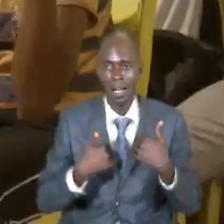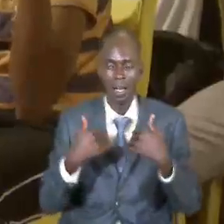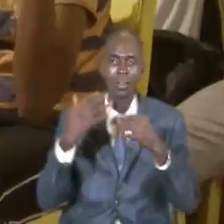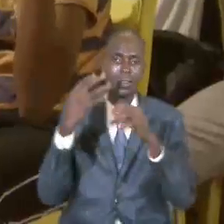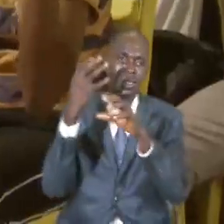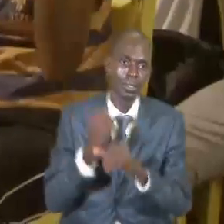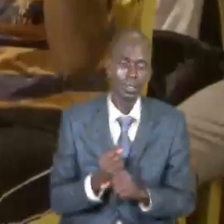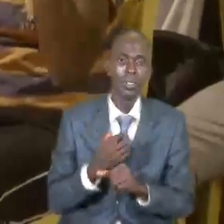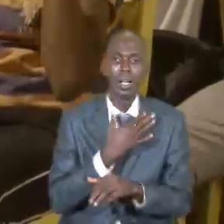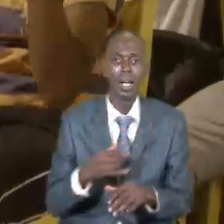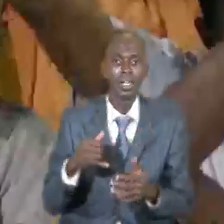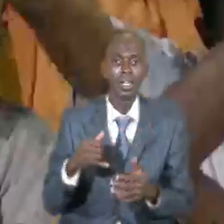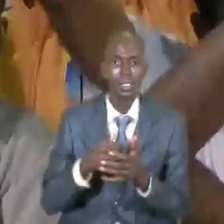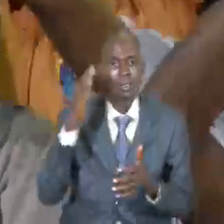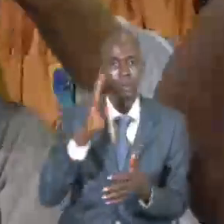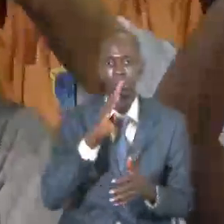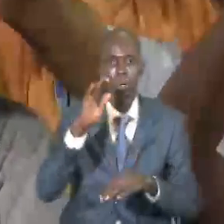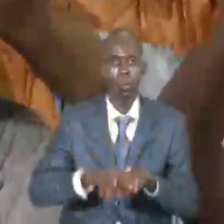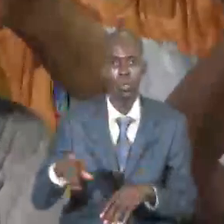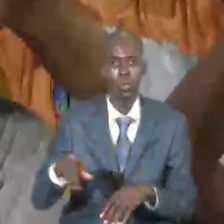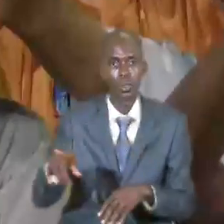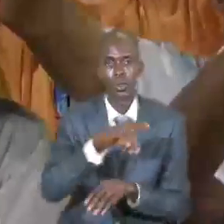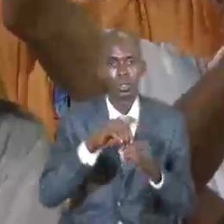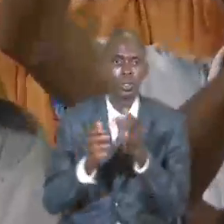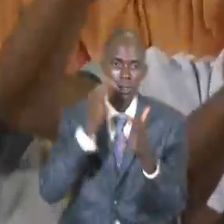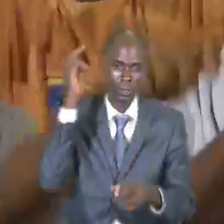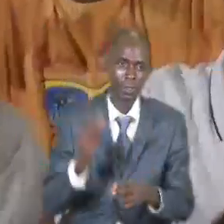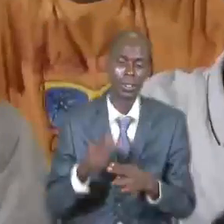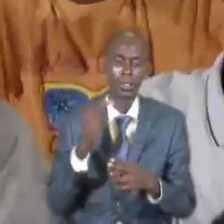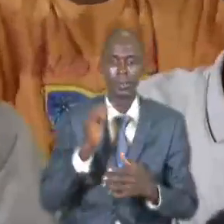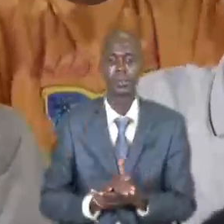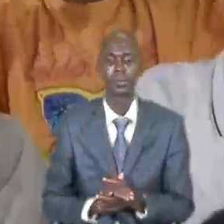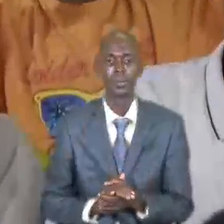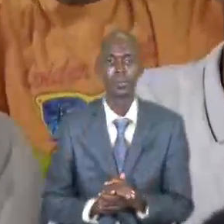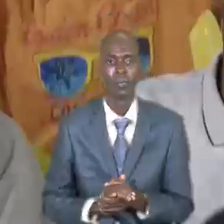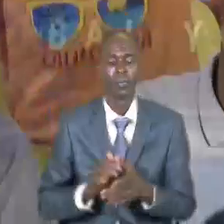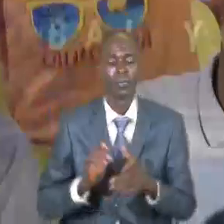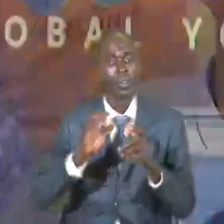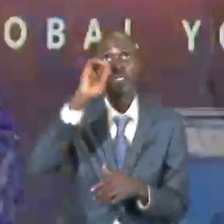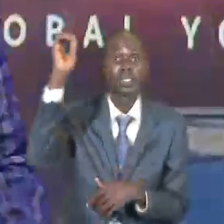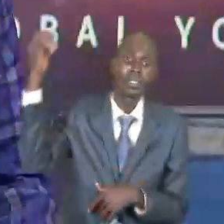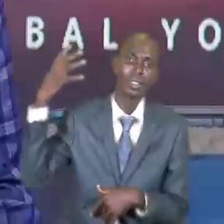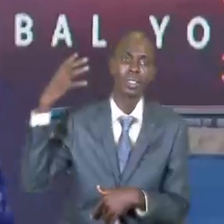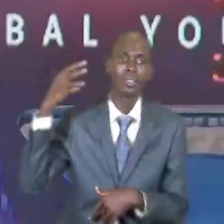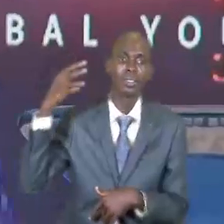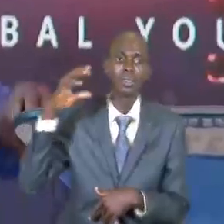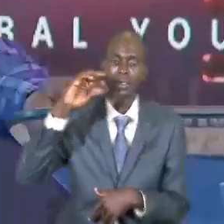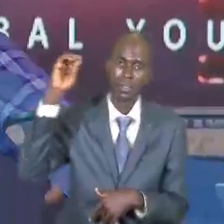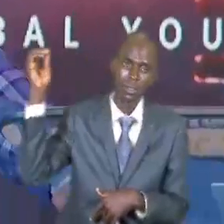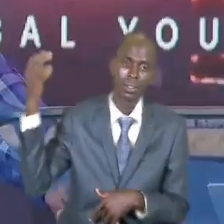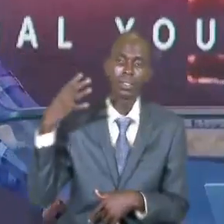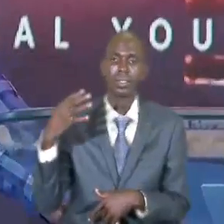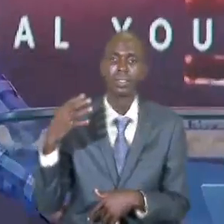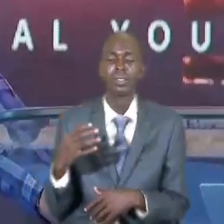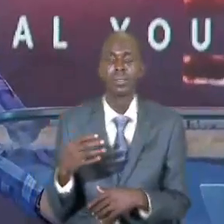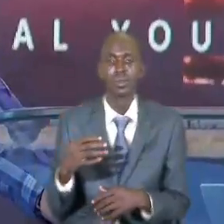upon you in Jesus' name. Grace. Paul, by grace. Me, by grace. And you now, it is